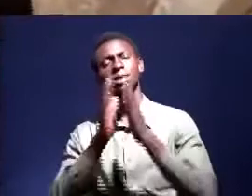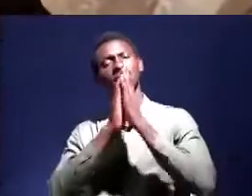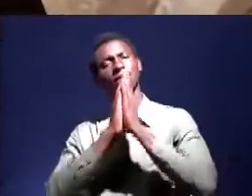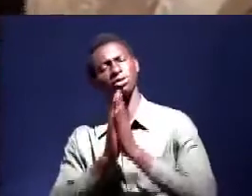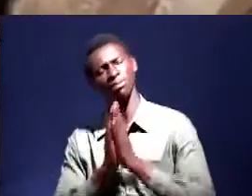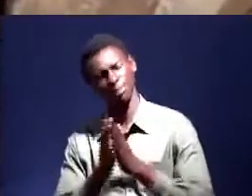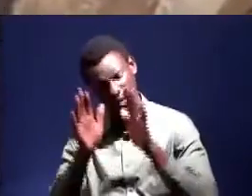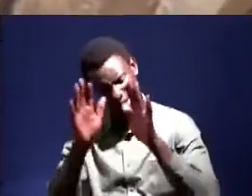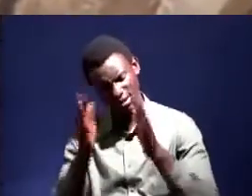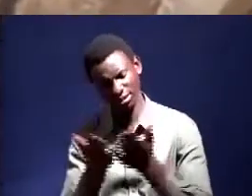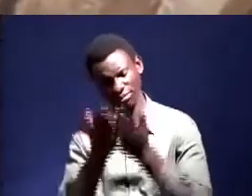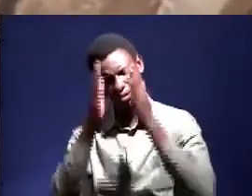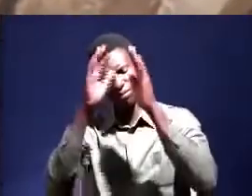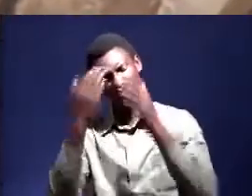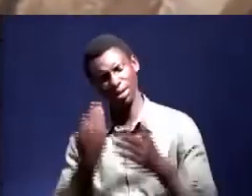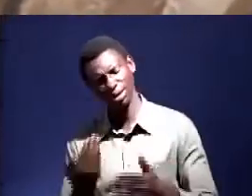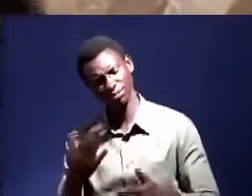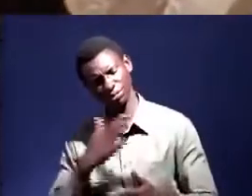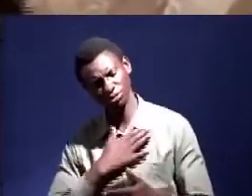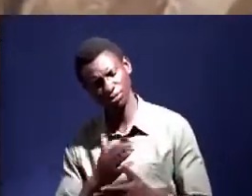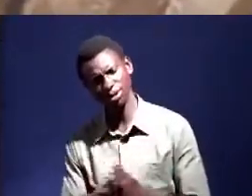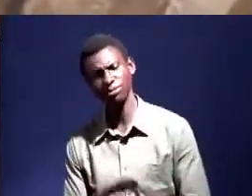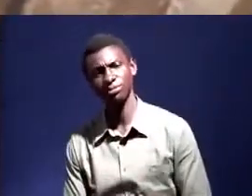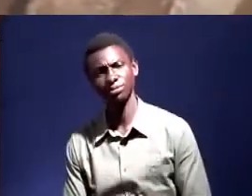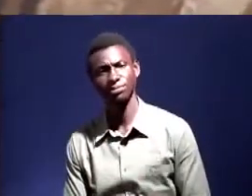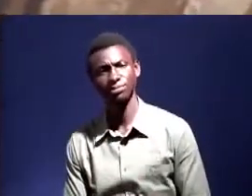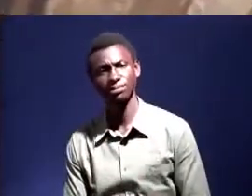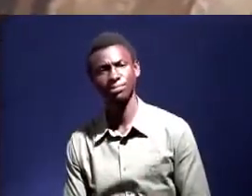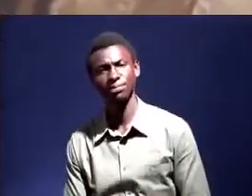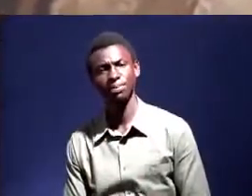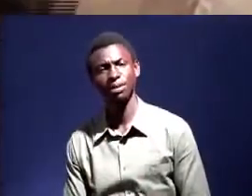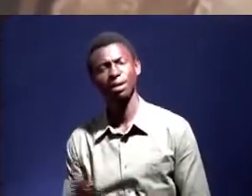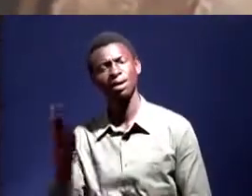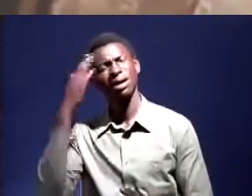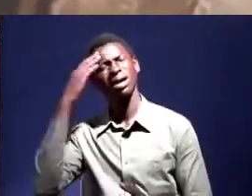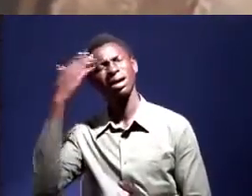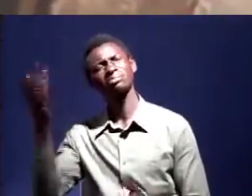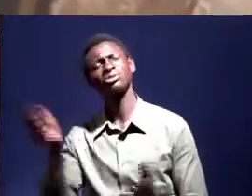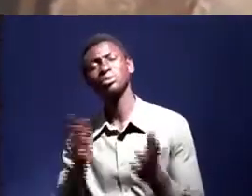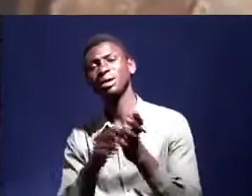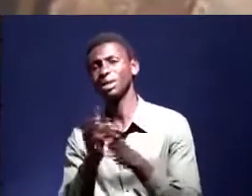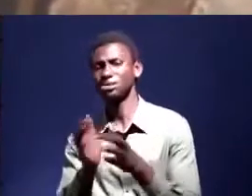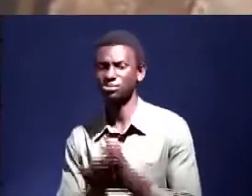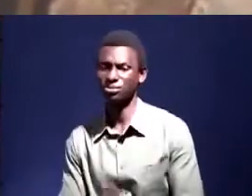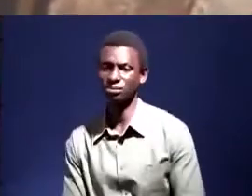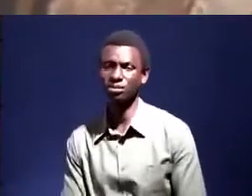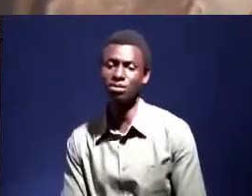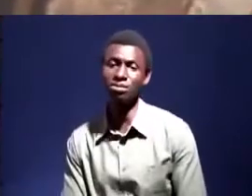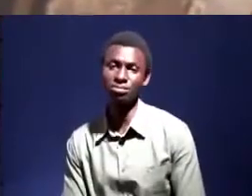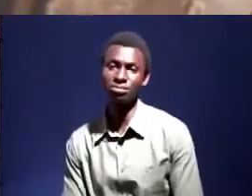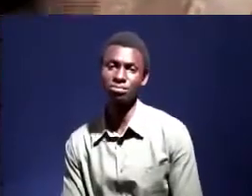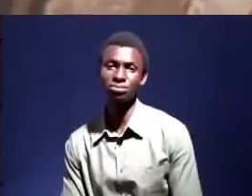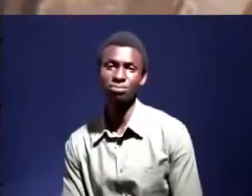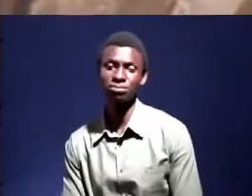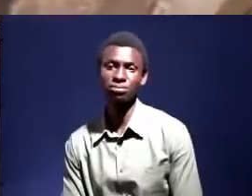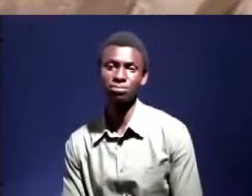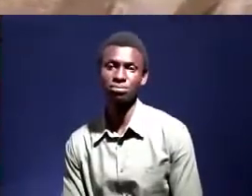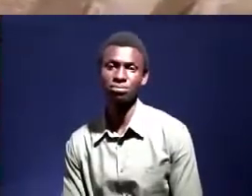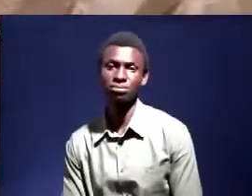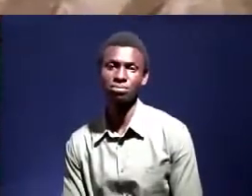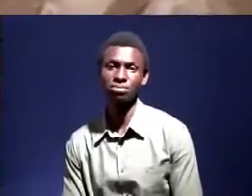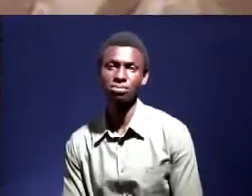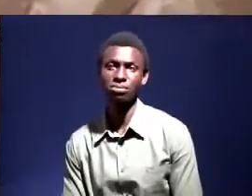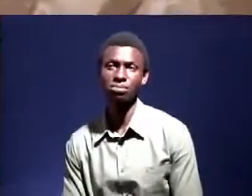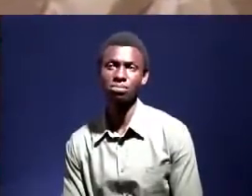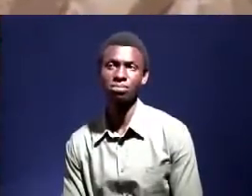son. Niombeeni mtoto wangu. He doesn't know Jesus. Hamjui Yesu. He has some kind of satanic altar to Hitler in the house.